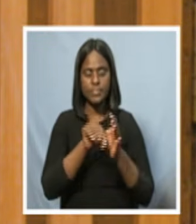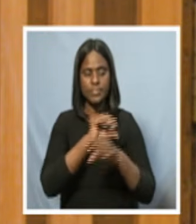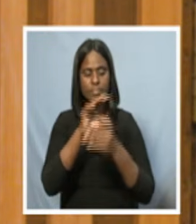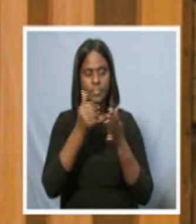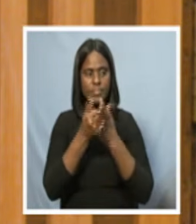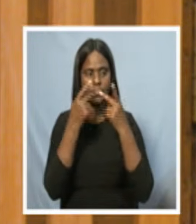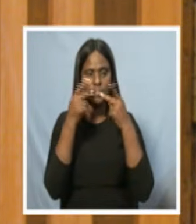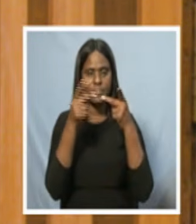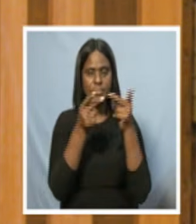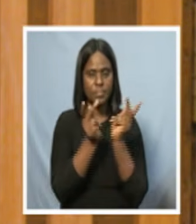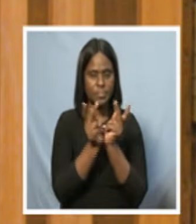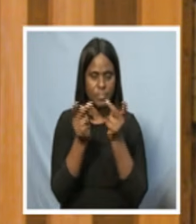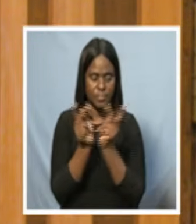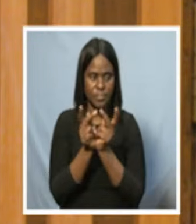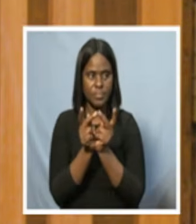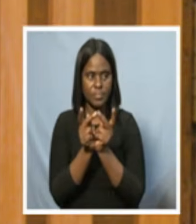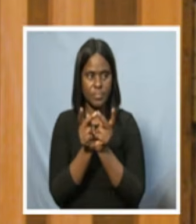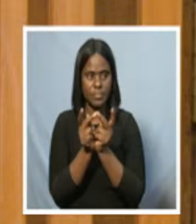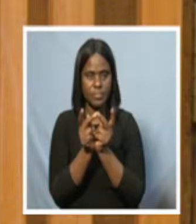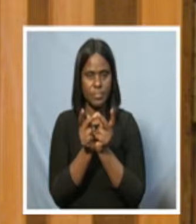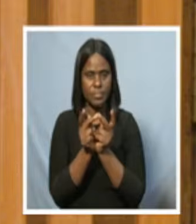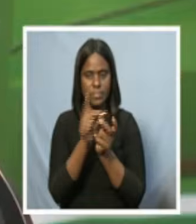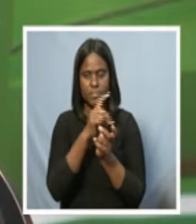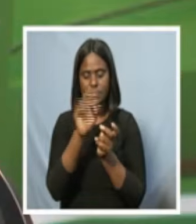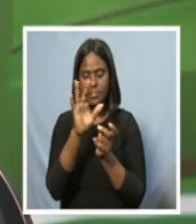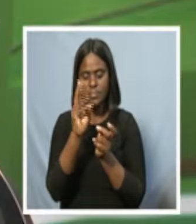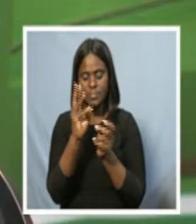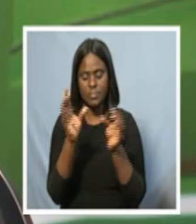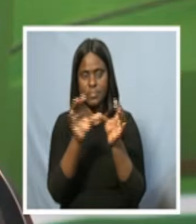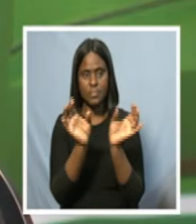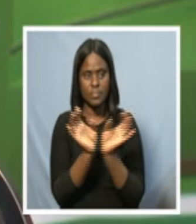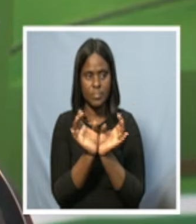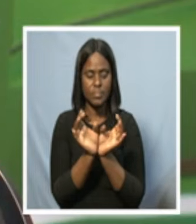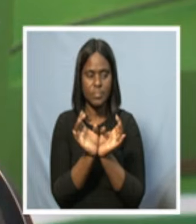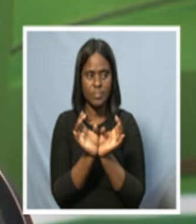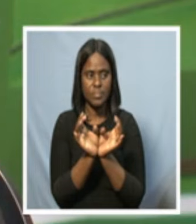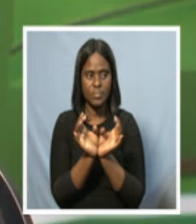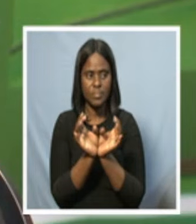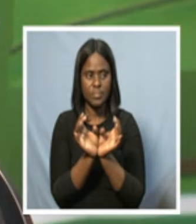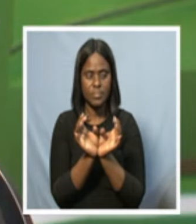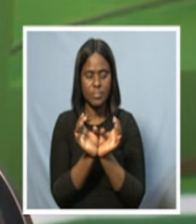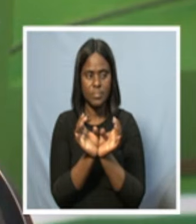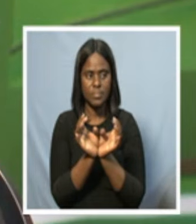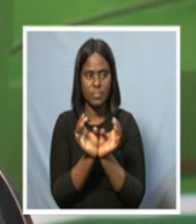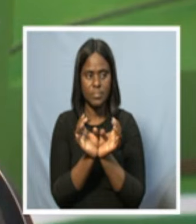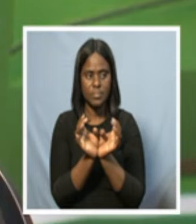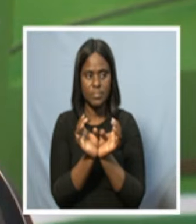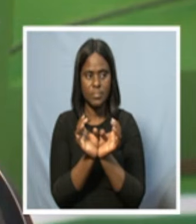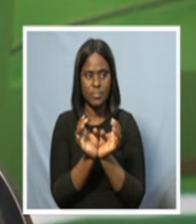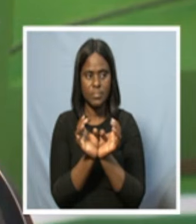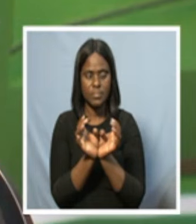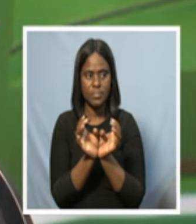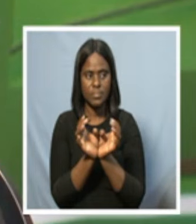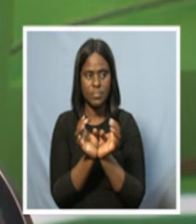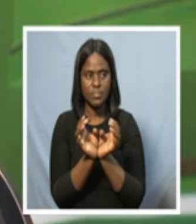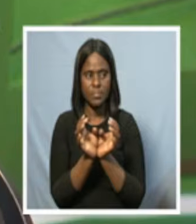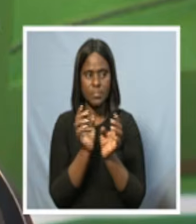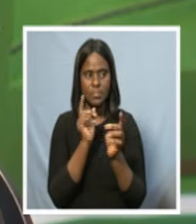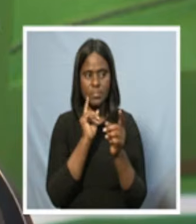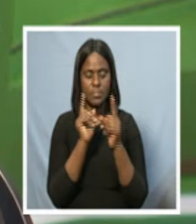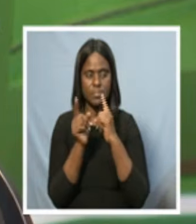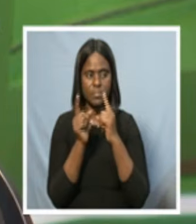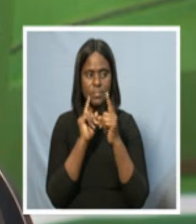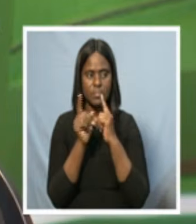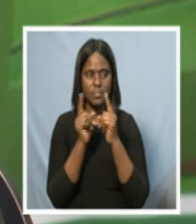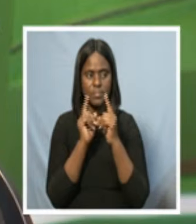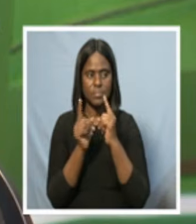the 156 constituencies. He also added in his statement, Paulson, he did talk about the drought response,